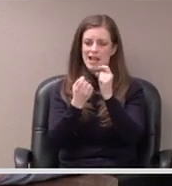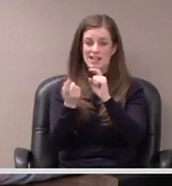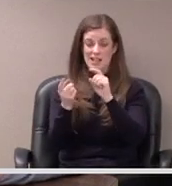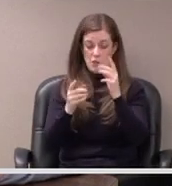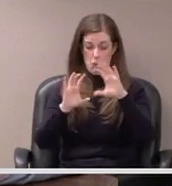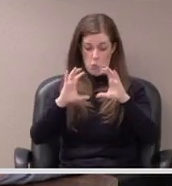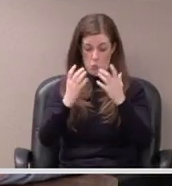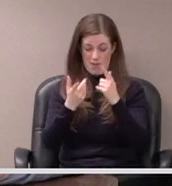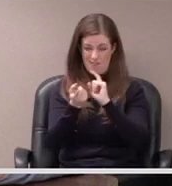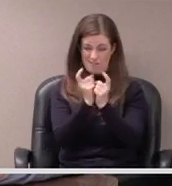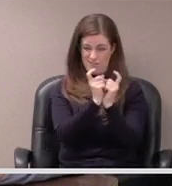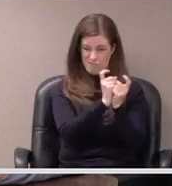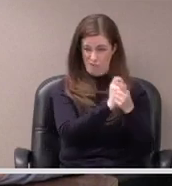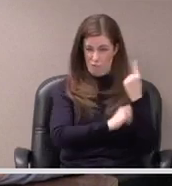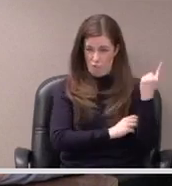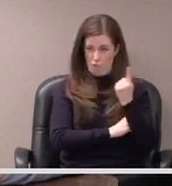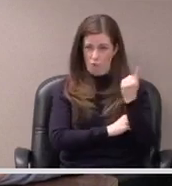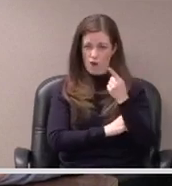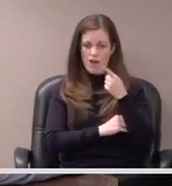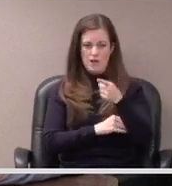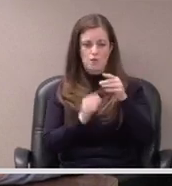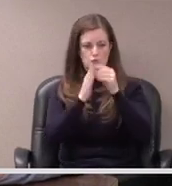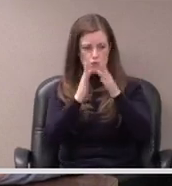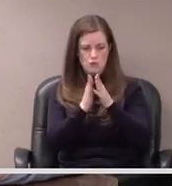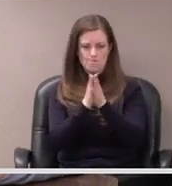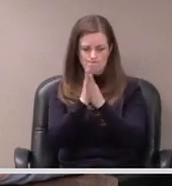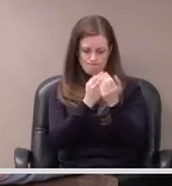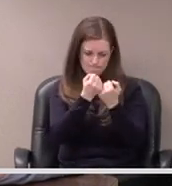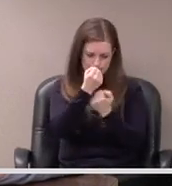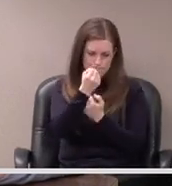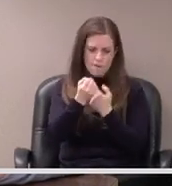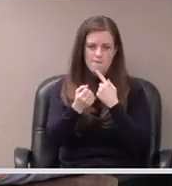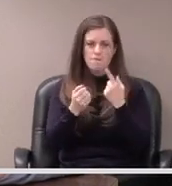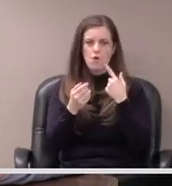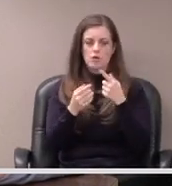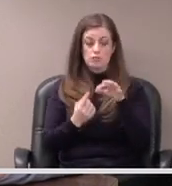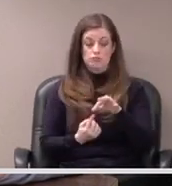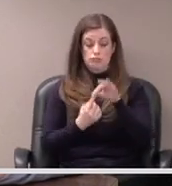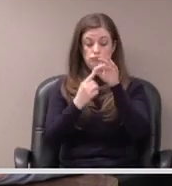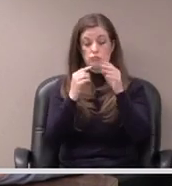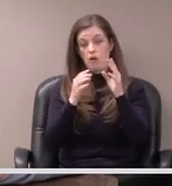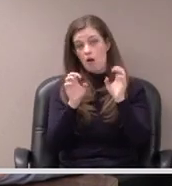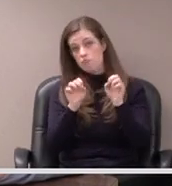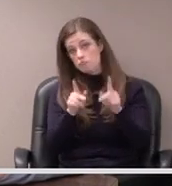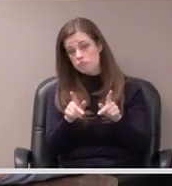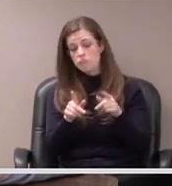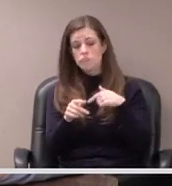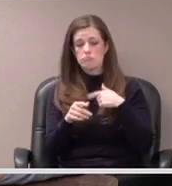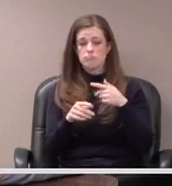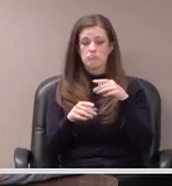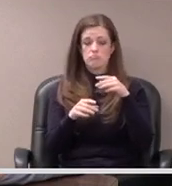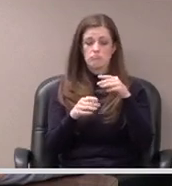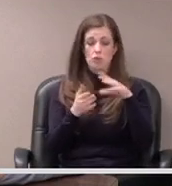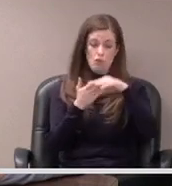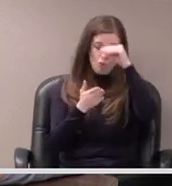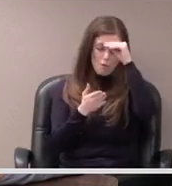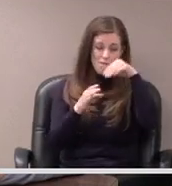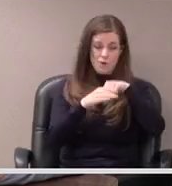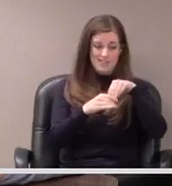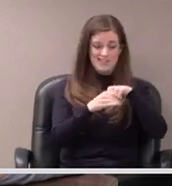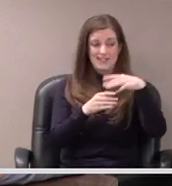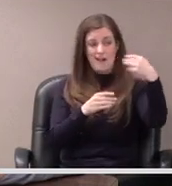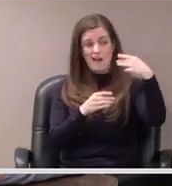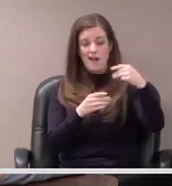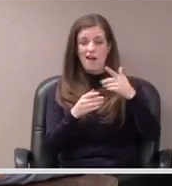also visionaries and advocates who work diligently to provide unique learning opportunities inside and outside of the classroom for our